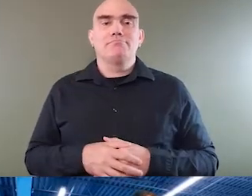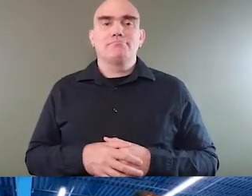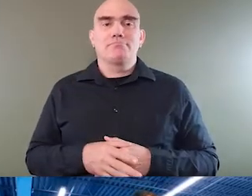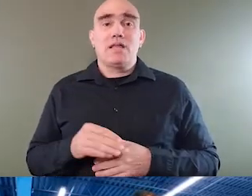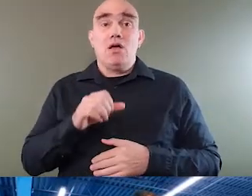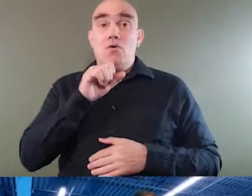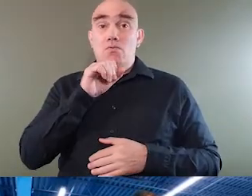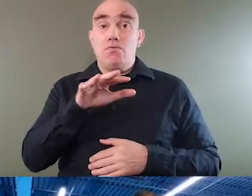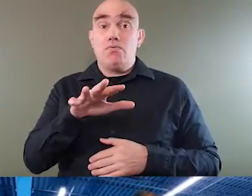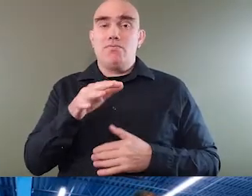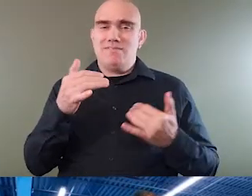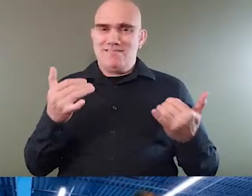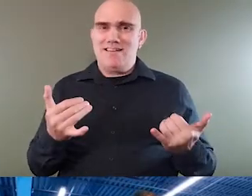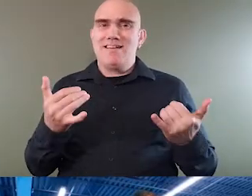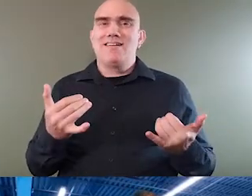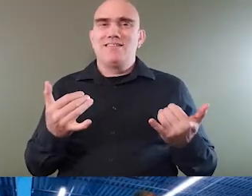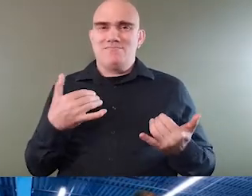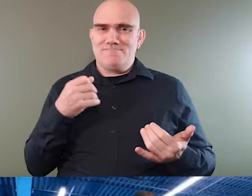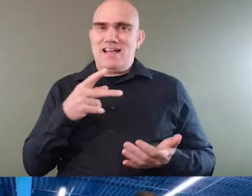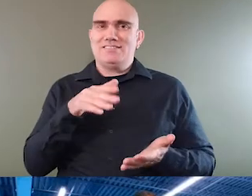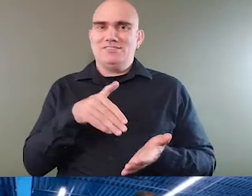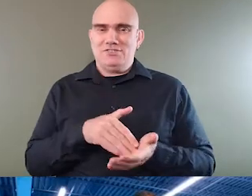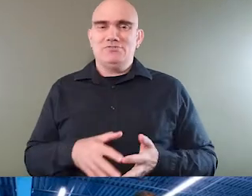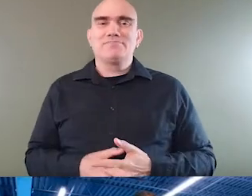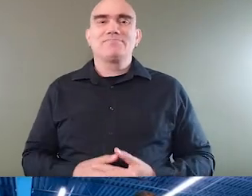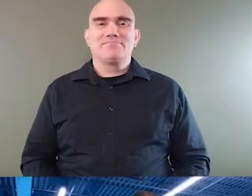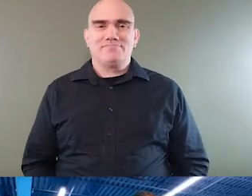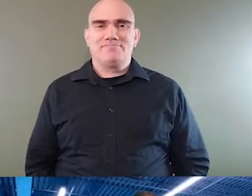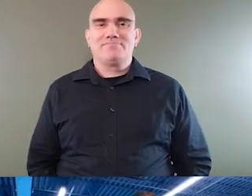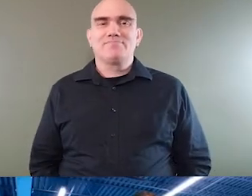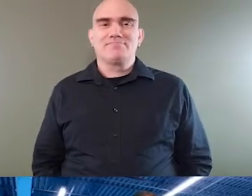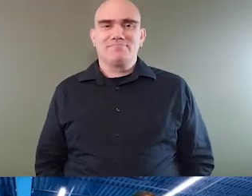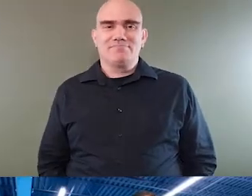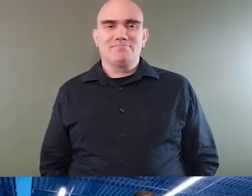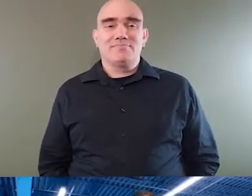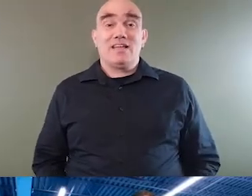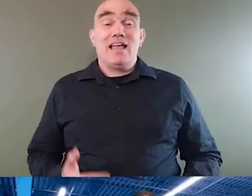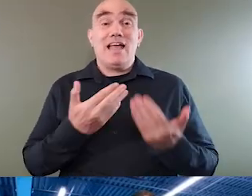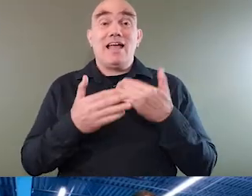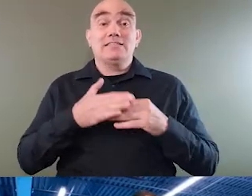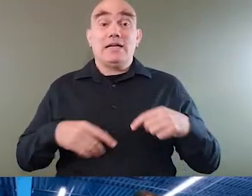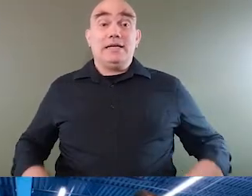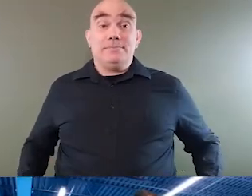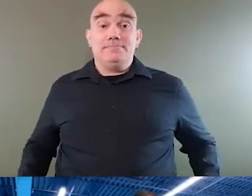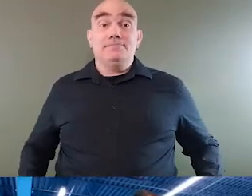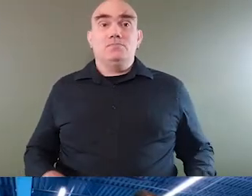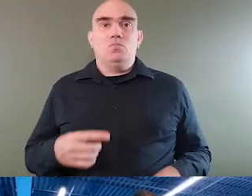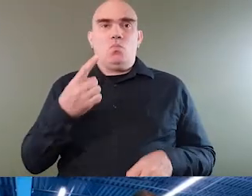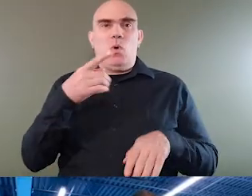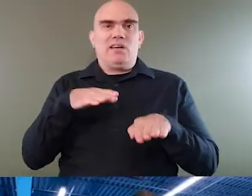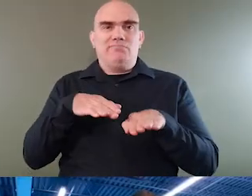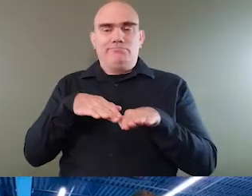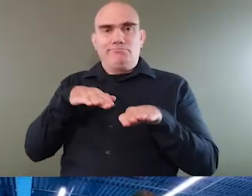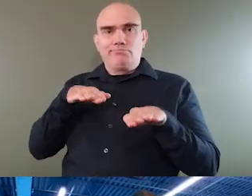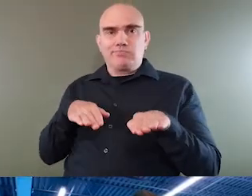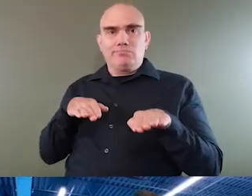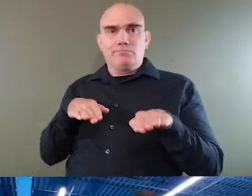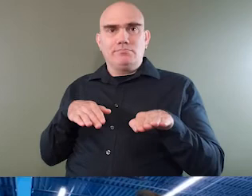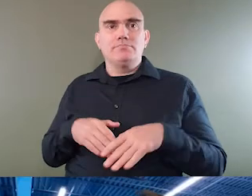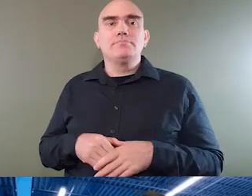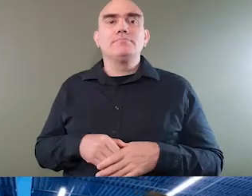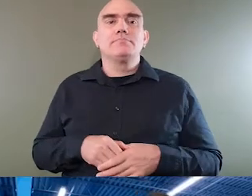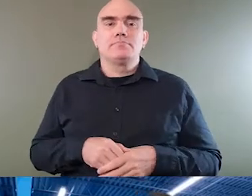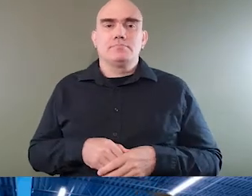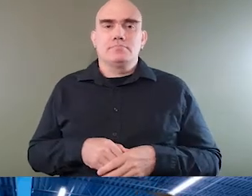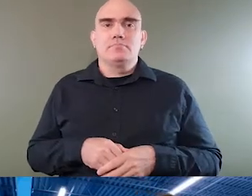let's come back to center. Hands on hips, take one small step back